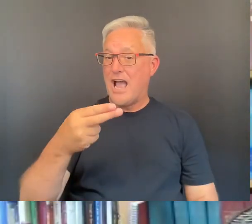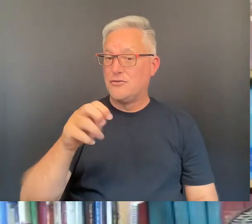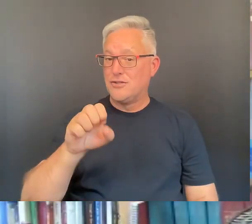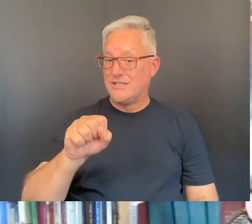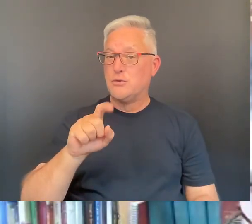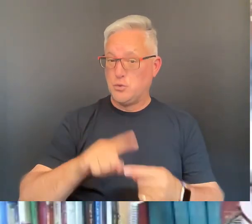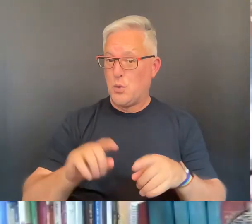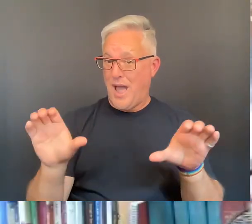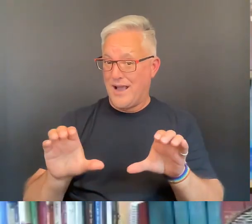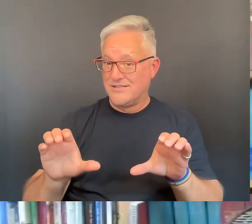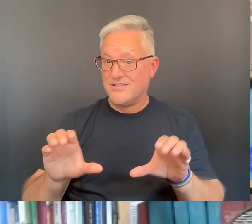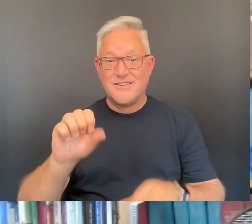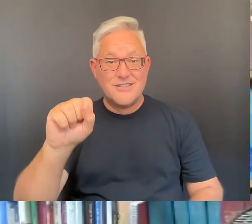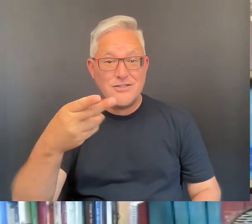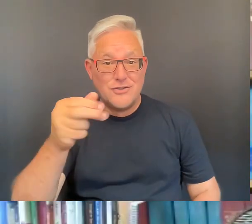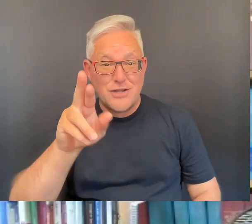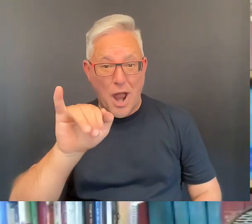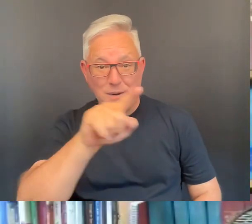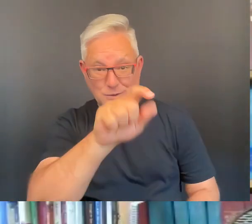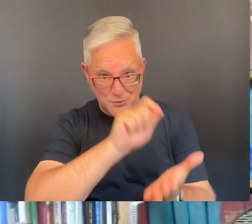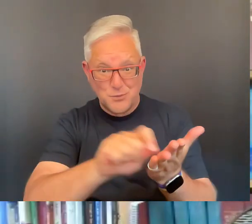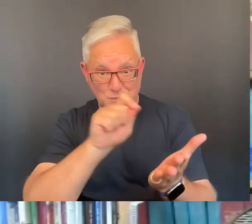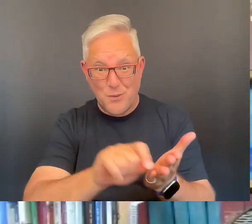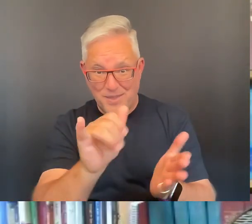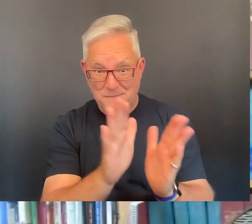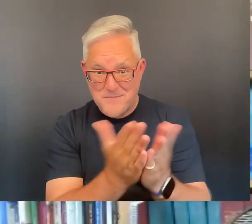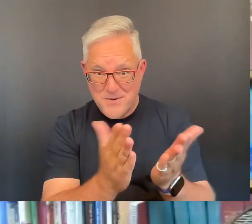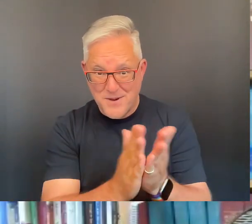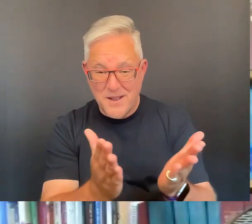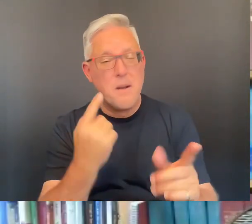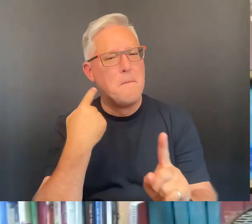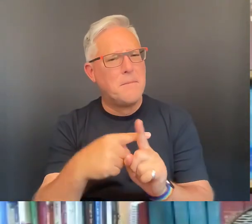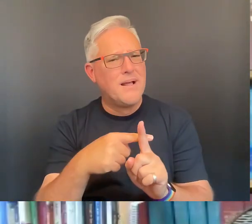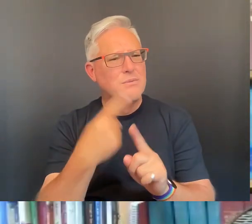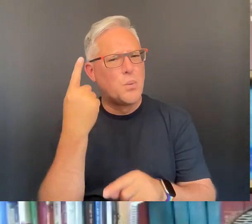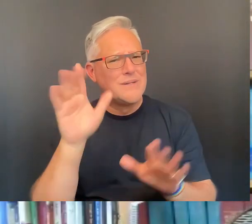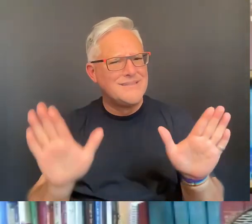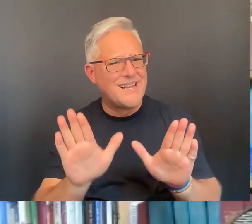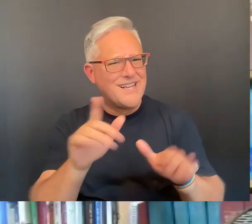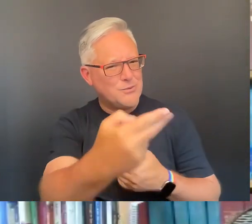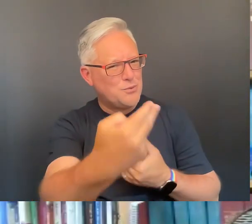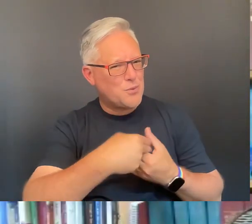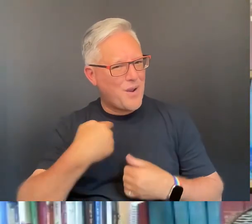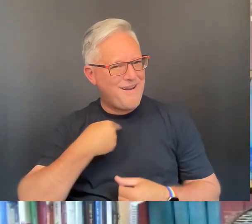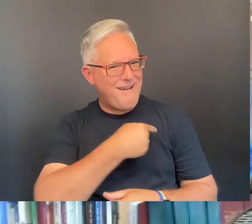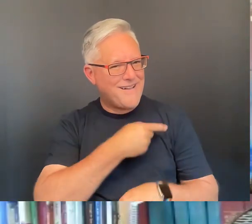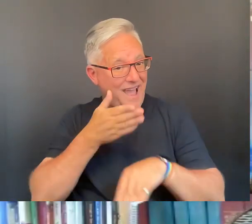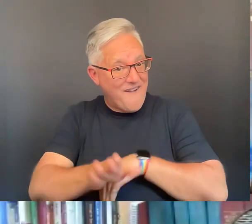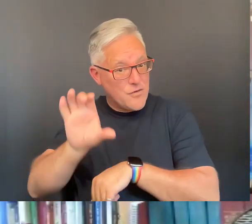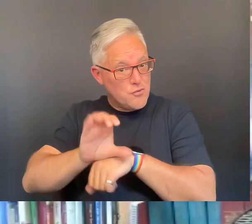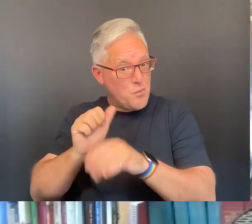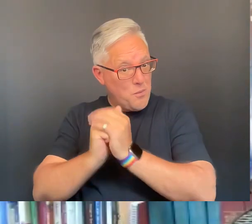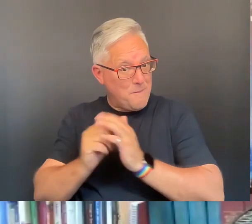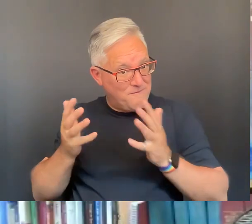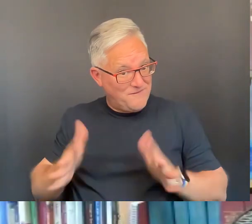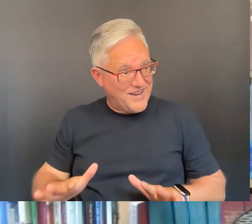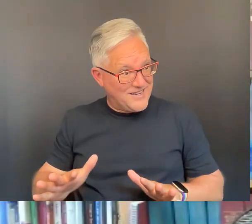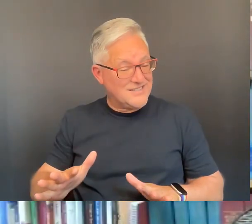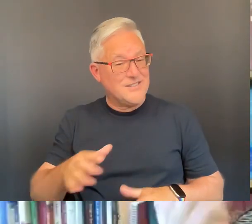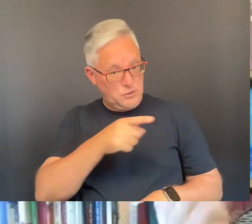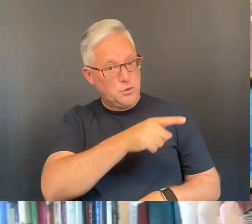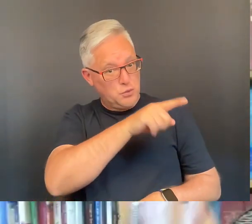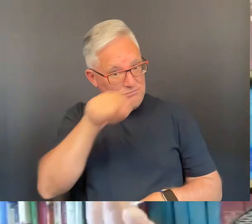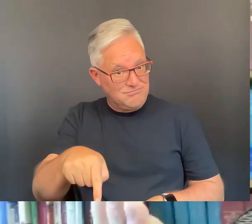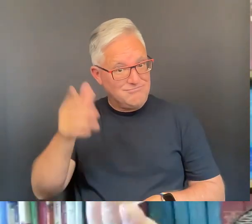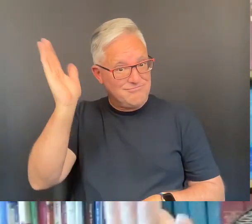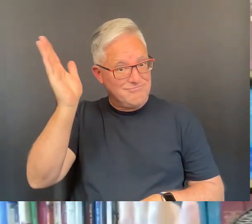you wrote. Oh my goodness. And I believe you even joined us after worship on Sunday to talk to our congregation about this book. And I